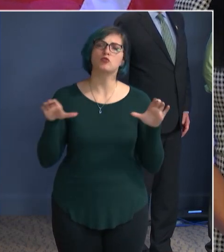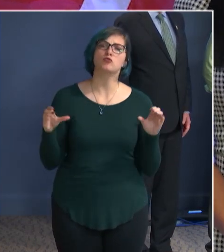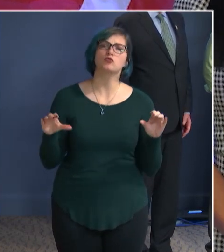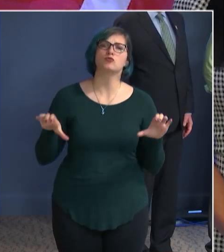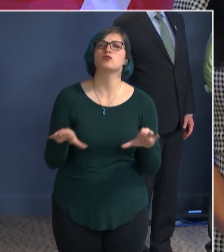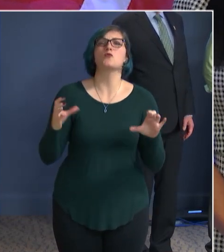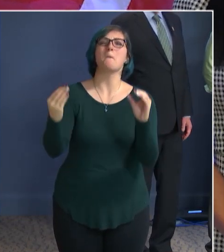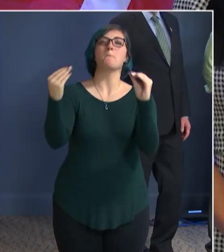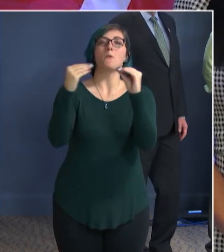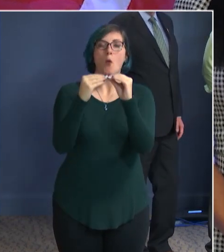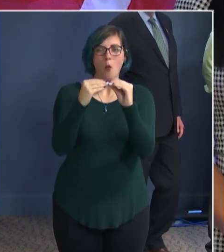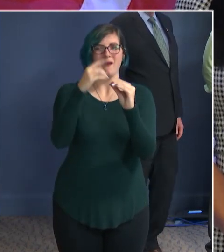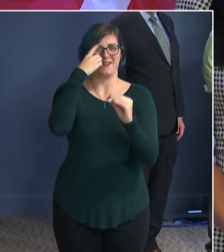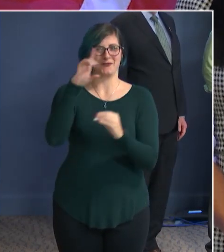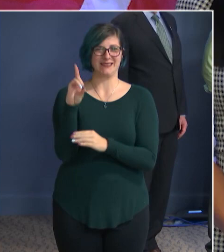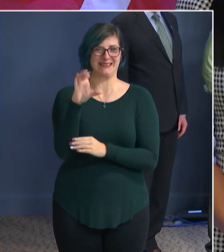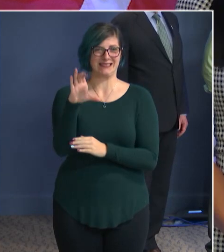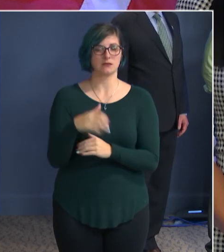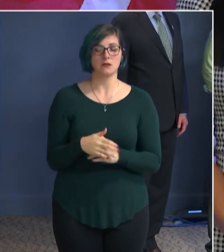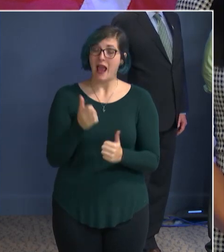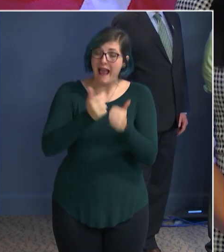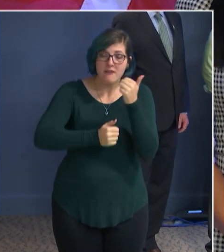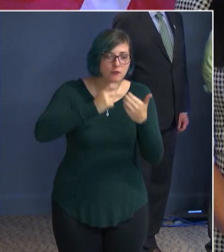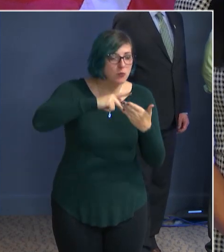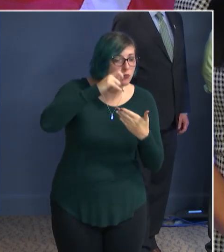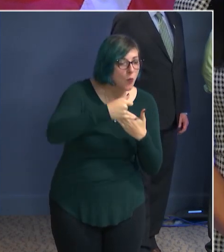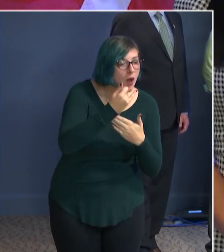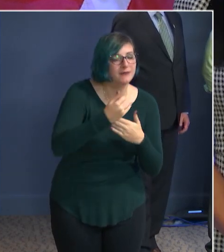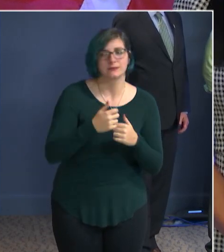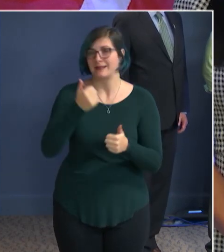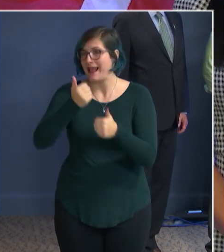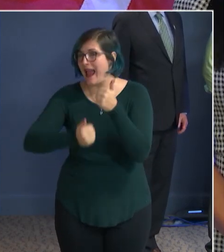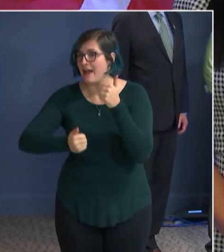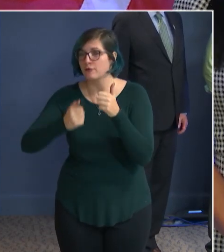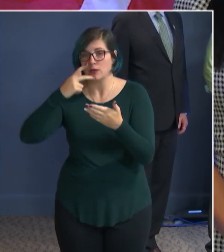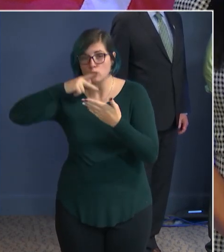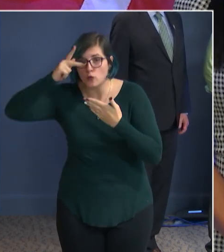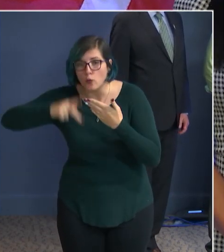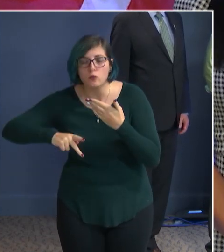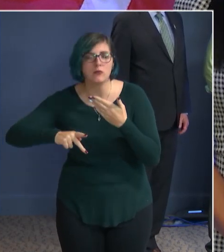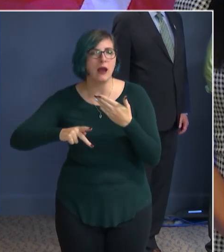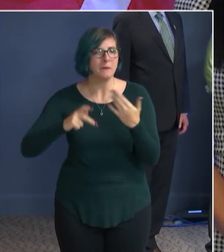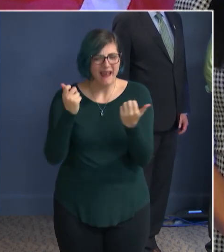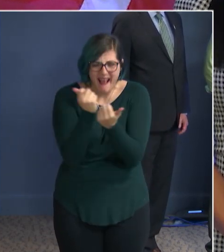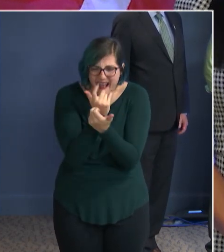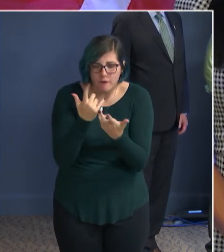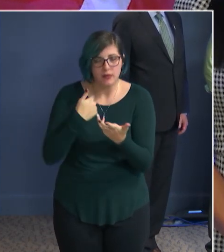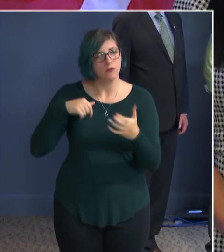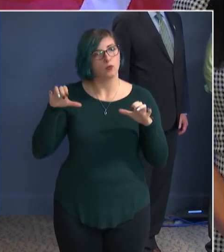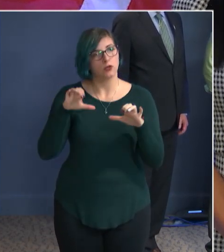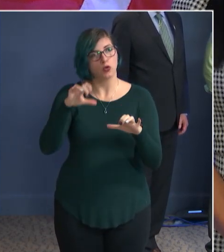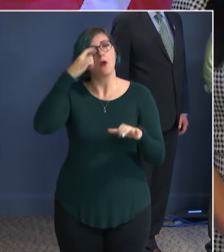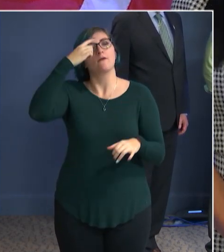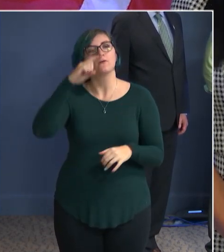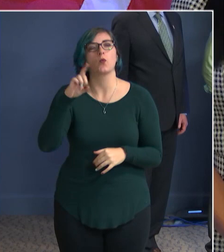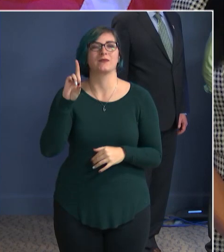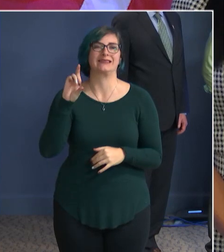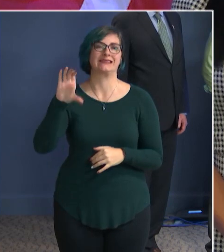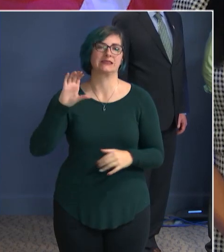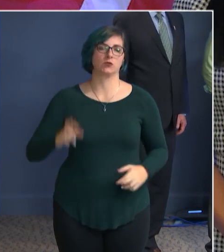with every project, every initiative, everything that we have to do for the residents of the District of